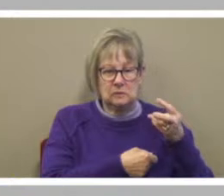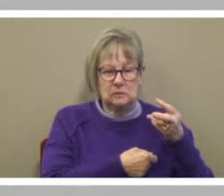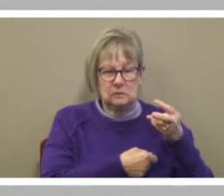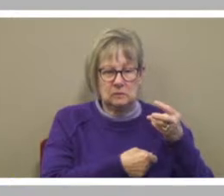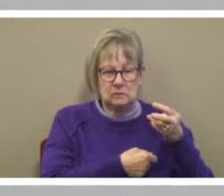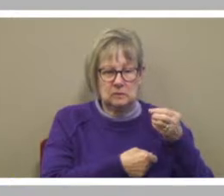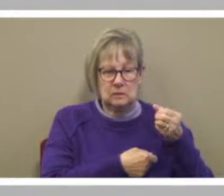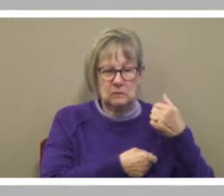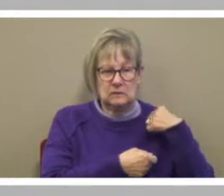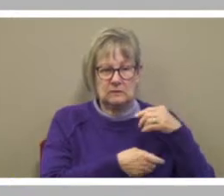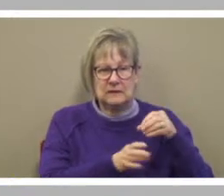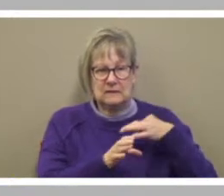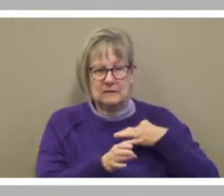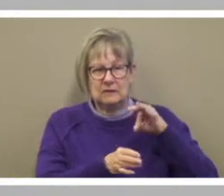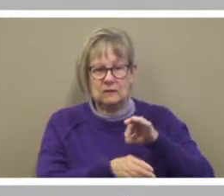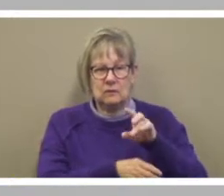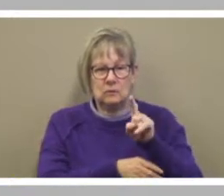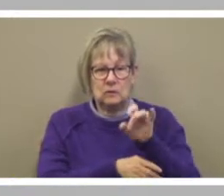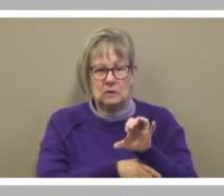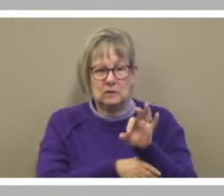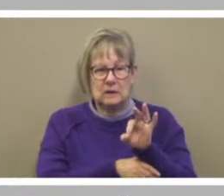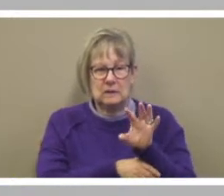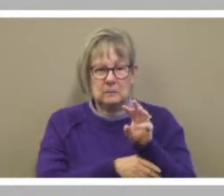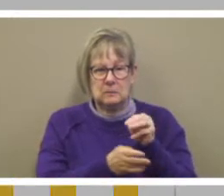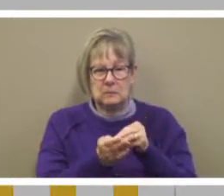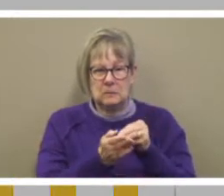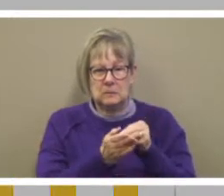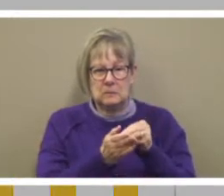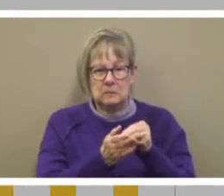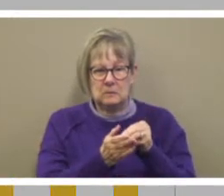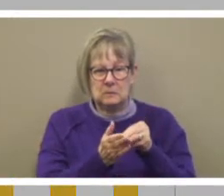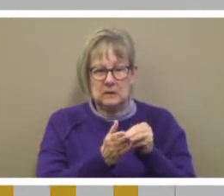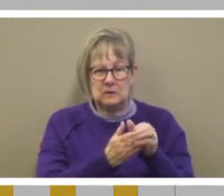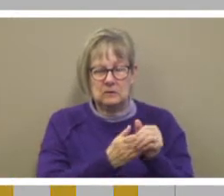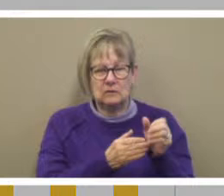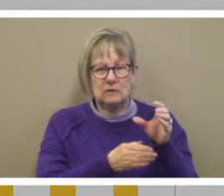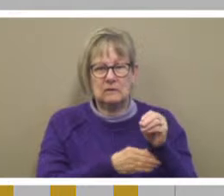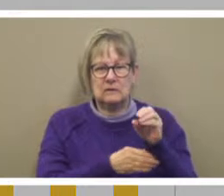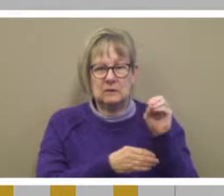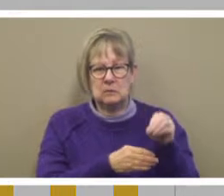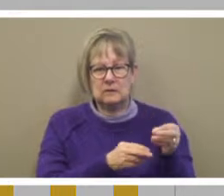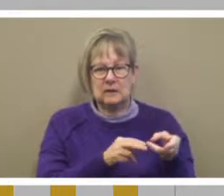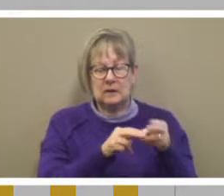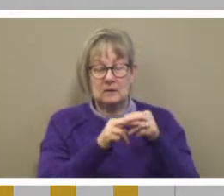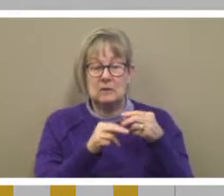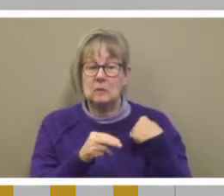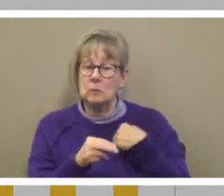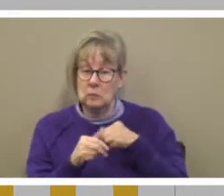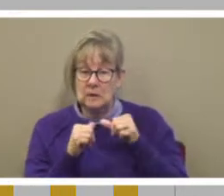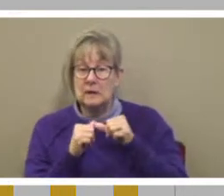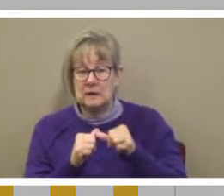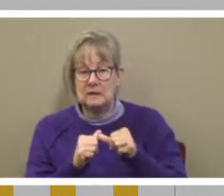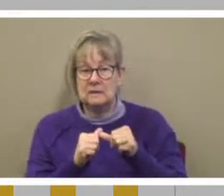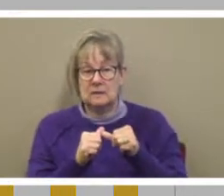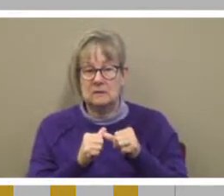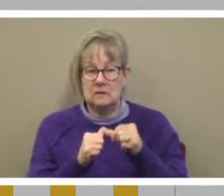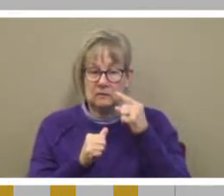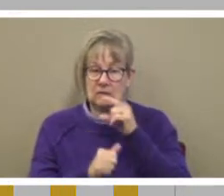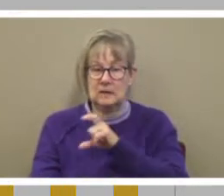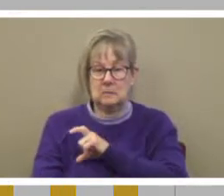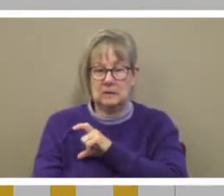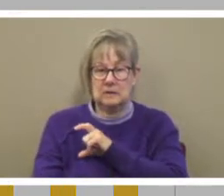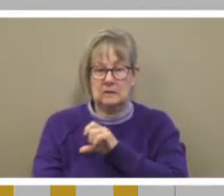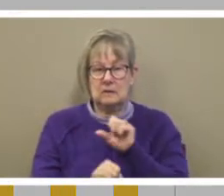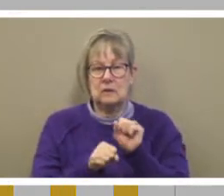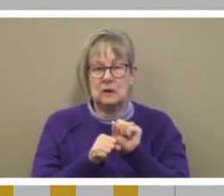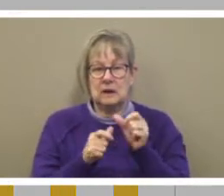$109.3 million, or a 50% increase. So we continue to, for the police department, to work